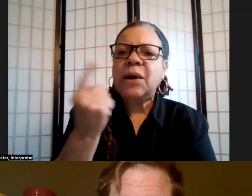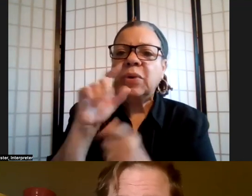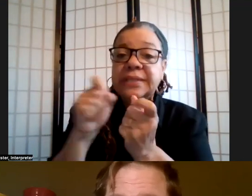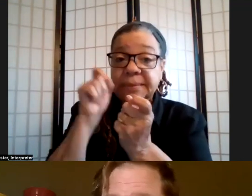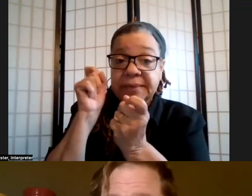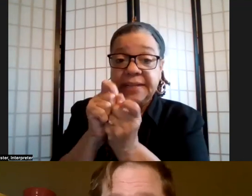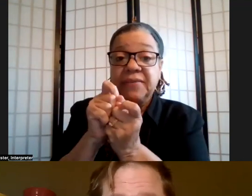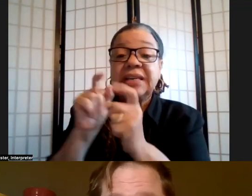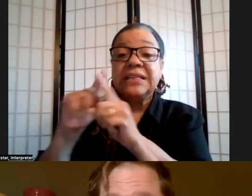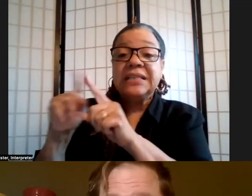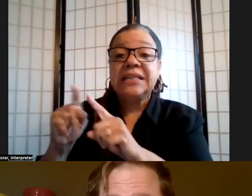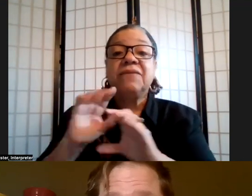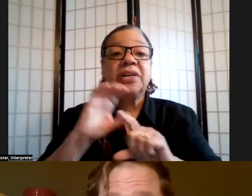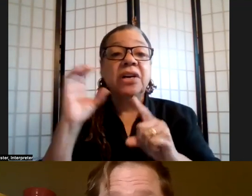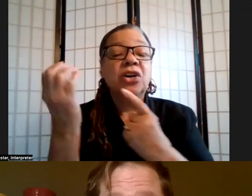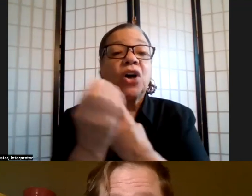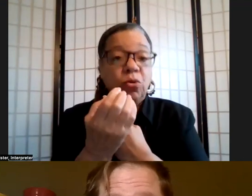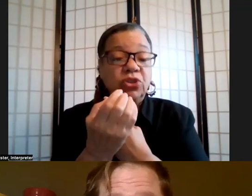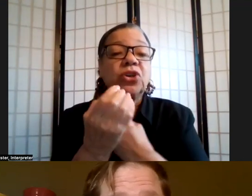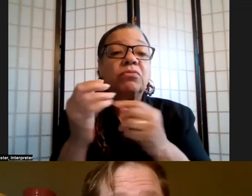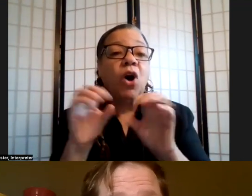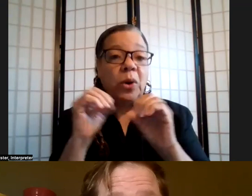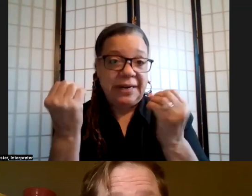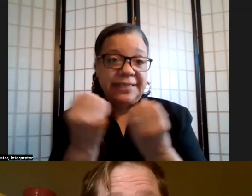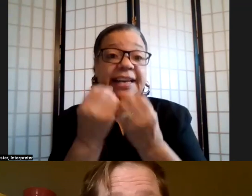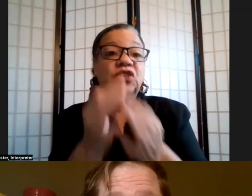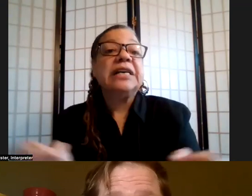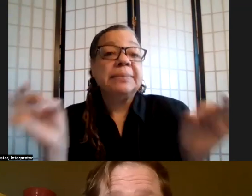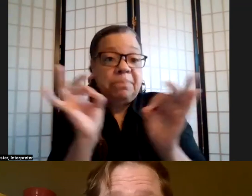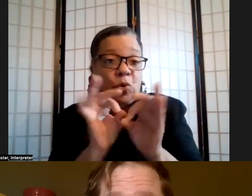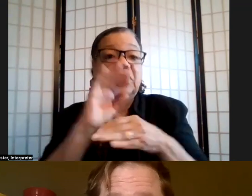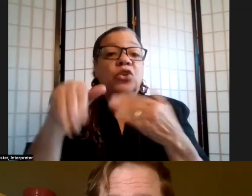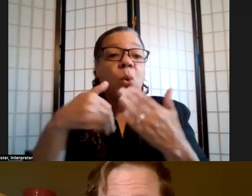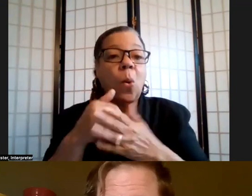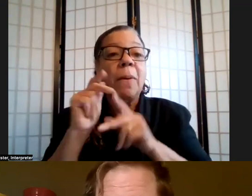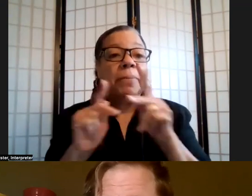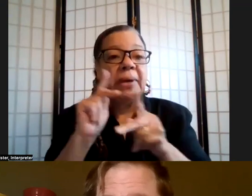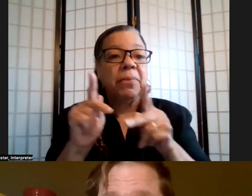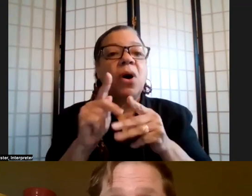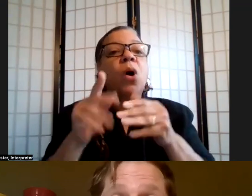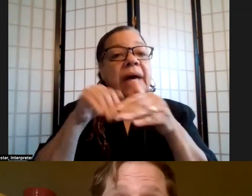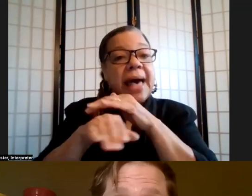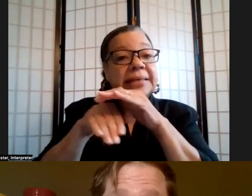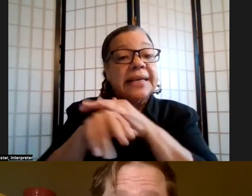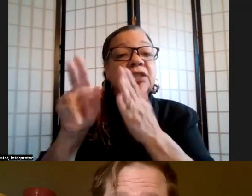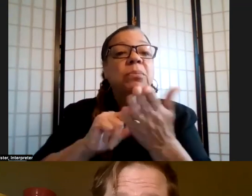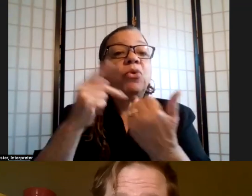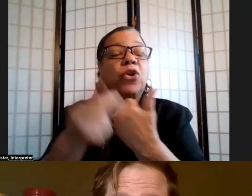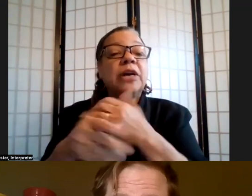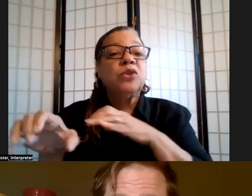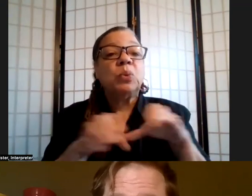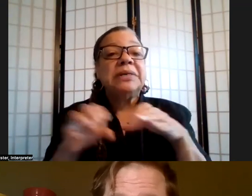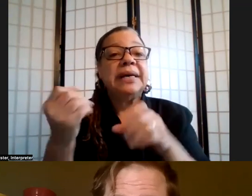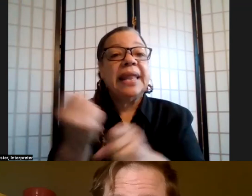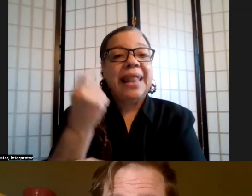culture organizations, but many of the things on there are relevant to everyone. There's also access to programs we did last year